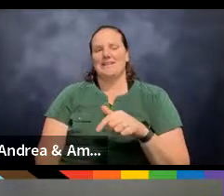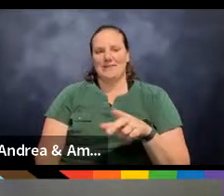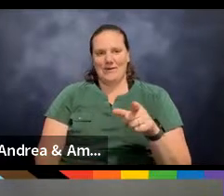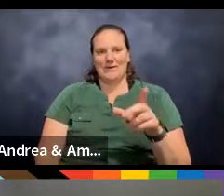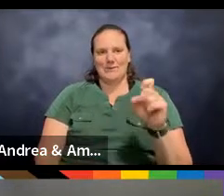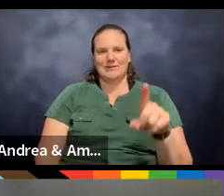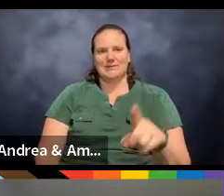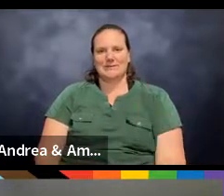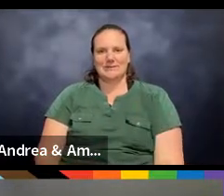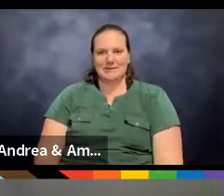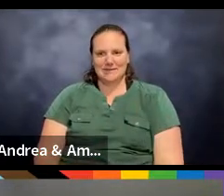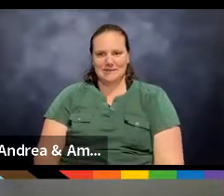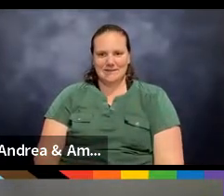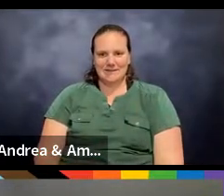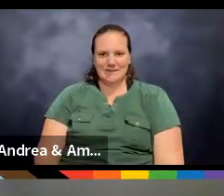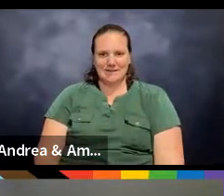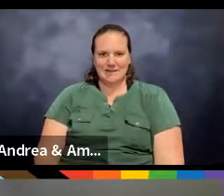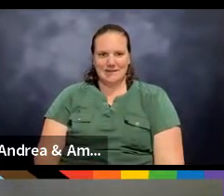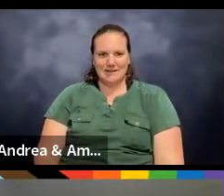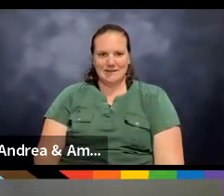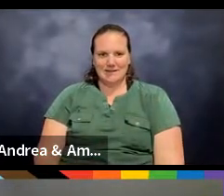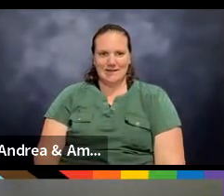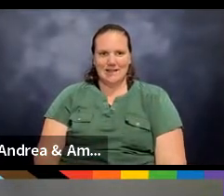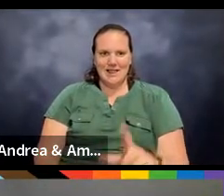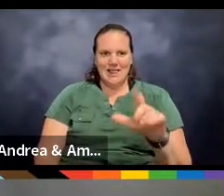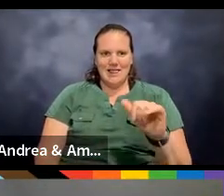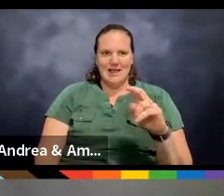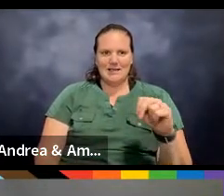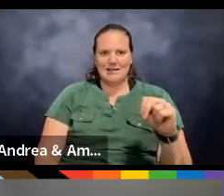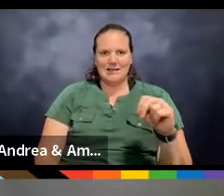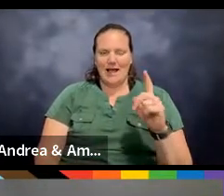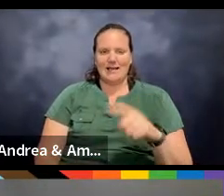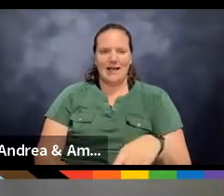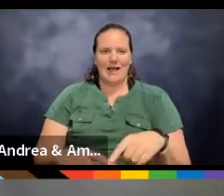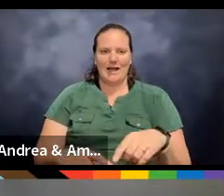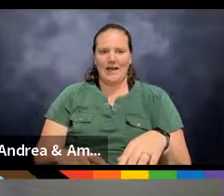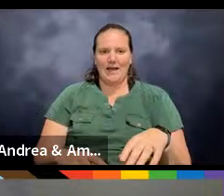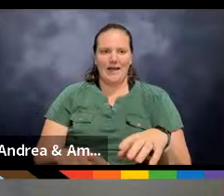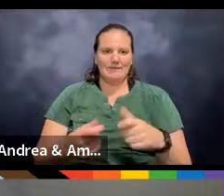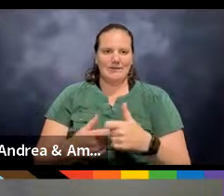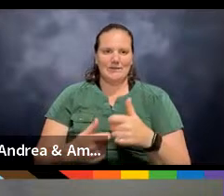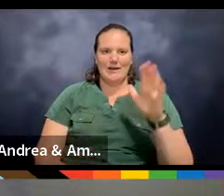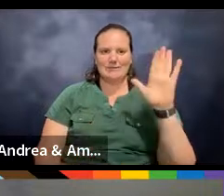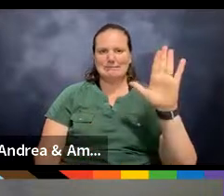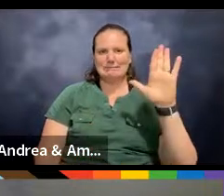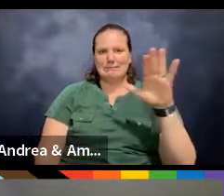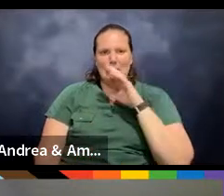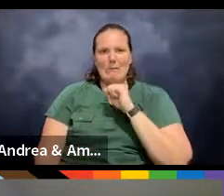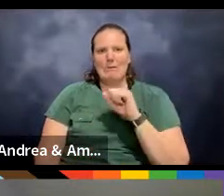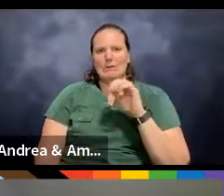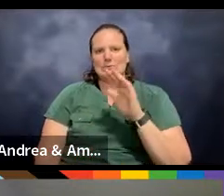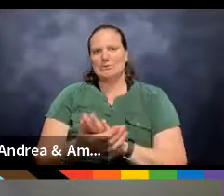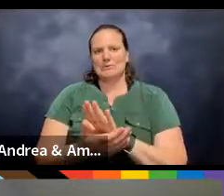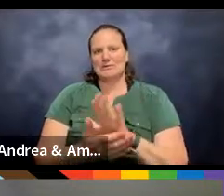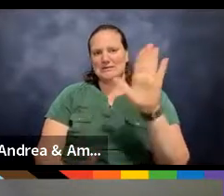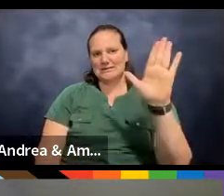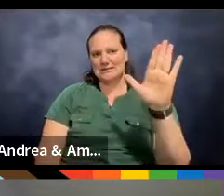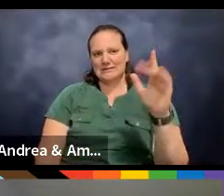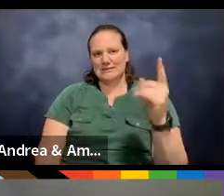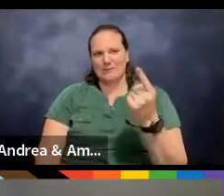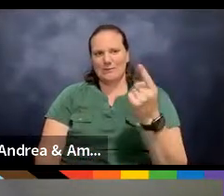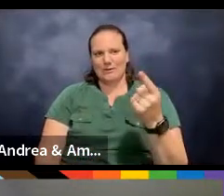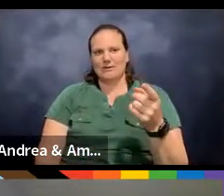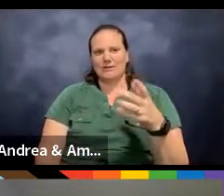great. Lynn's ready. I can't figure out how to do the electronic hand raise, so I'm going old school. Oh, thank you. Somebody